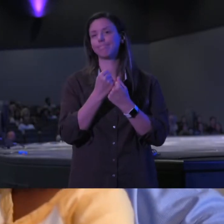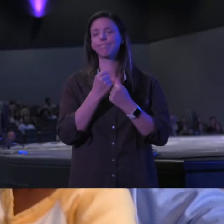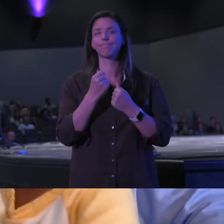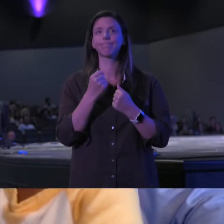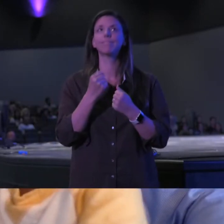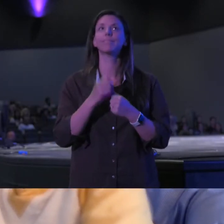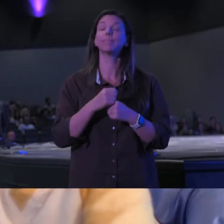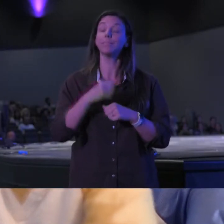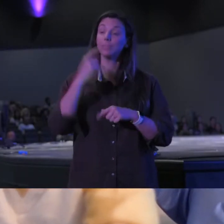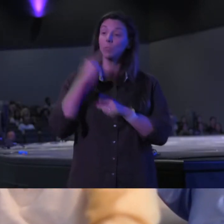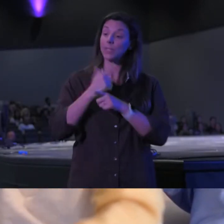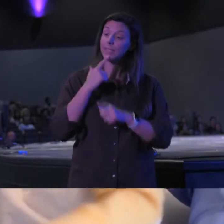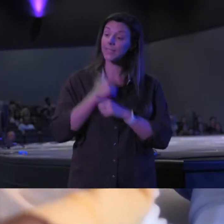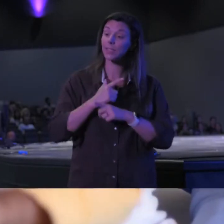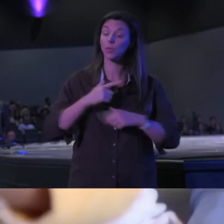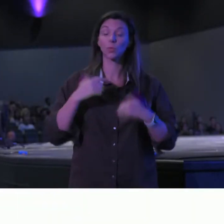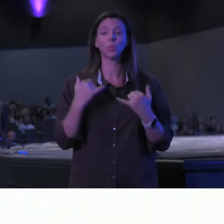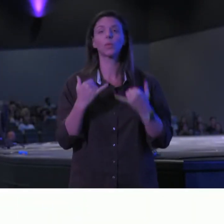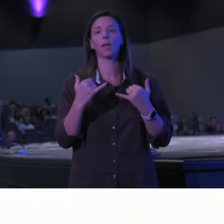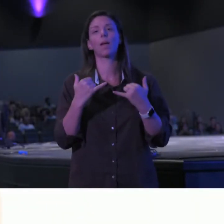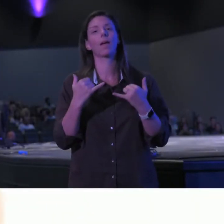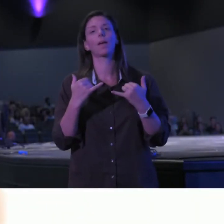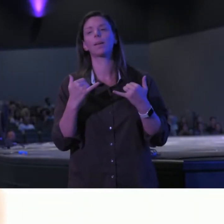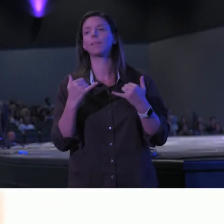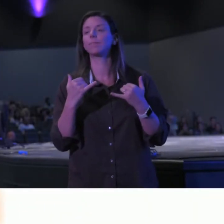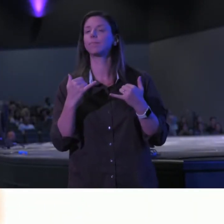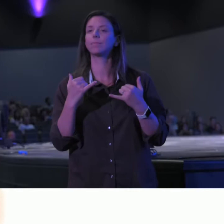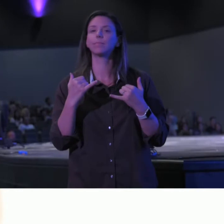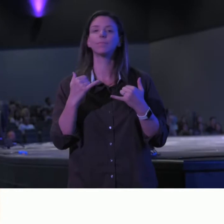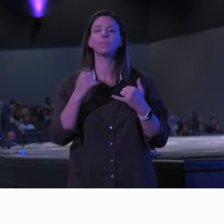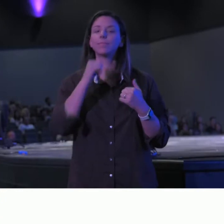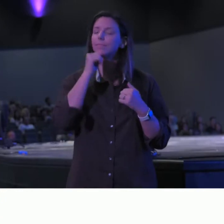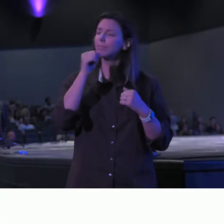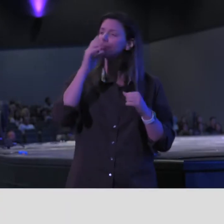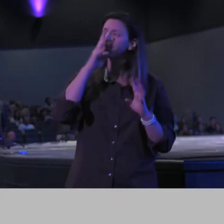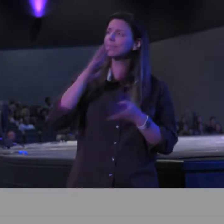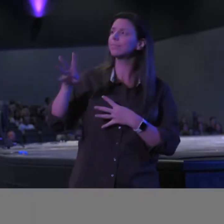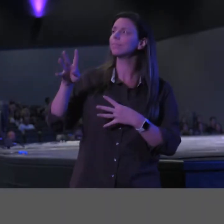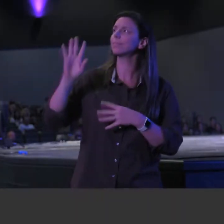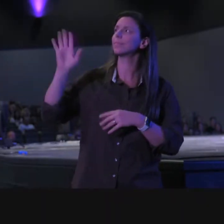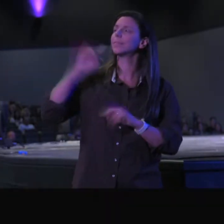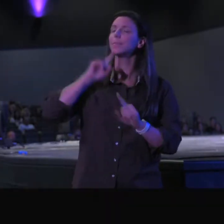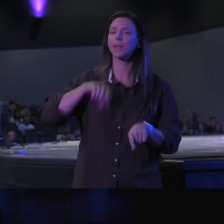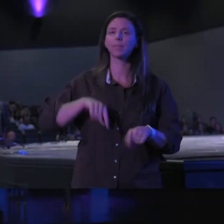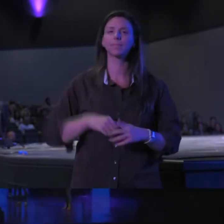sisters, today, let's not take God's command lightly any longer.